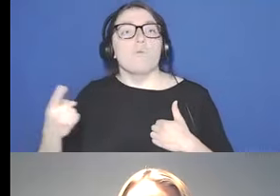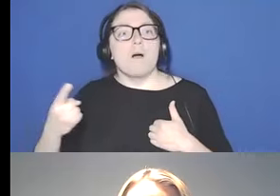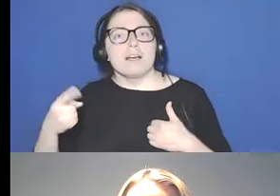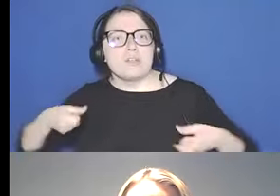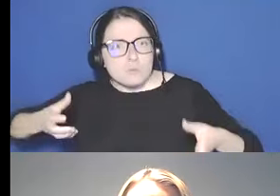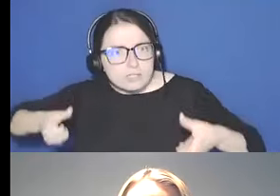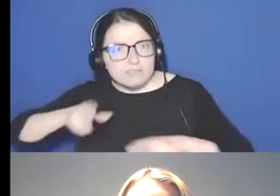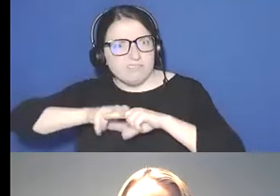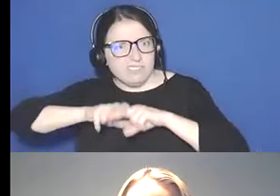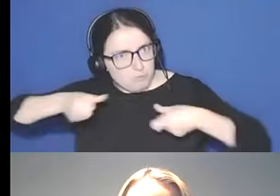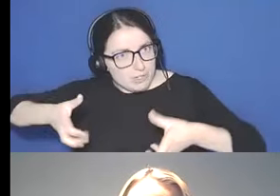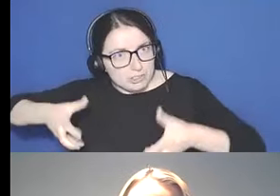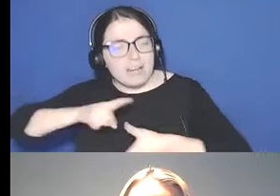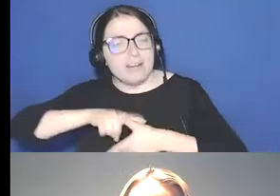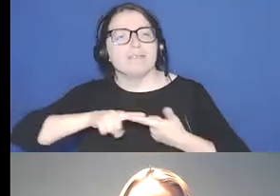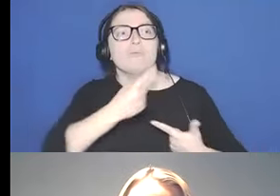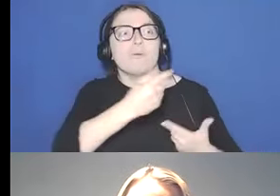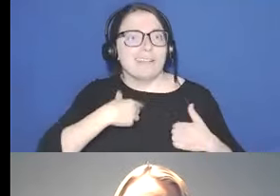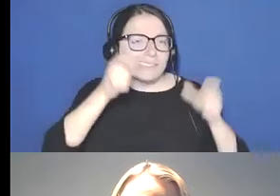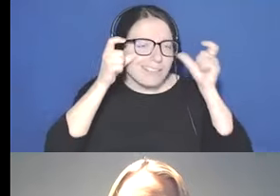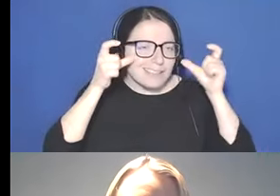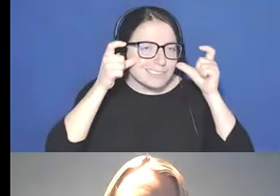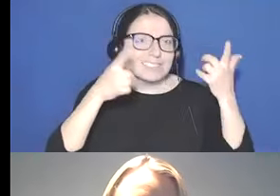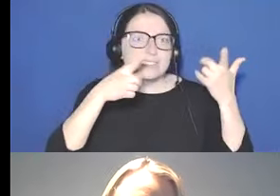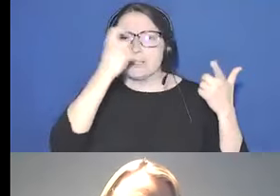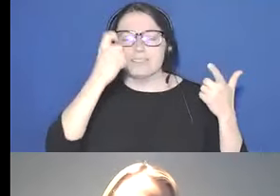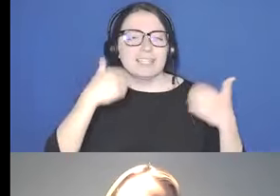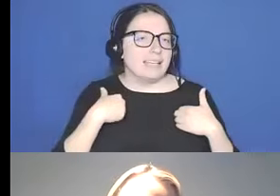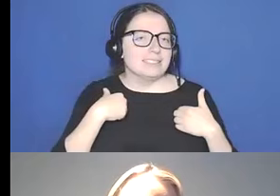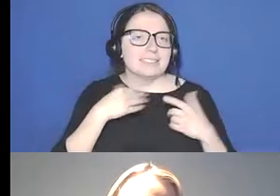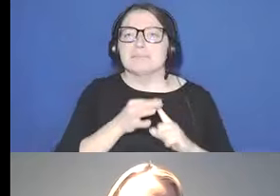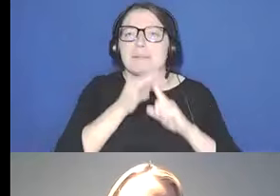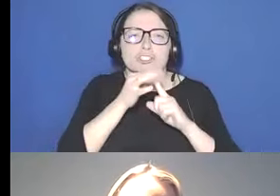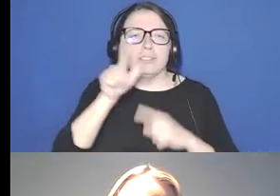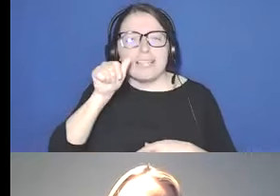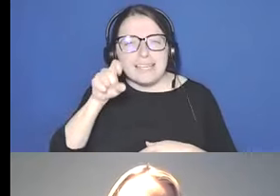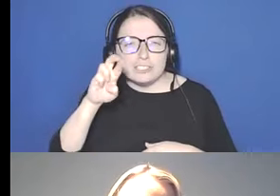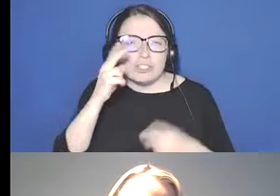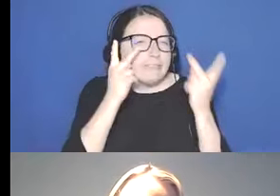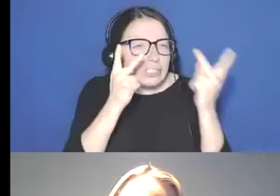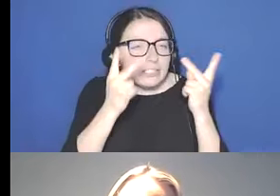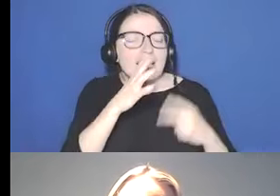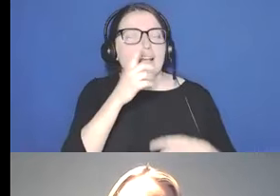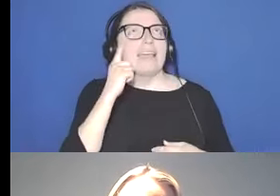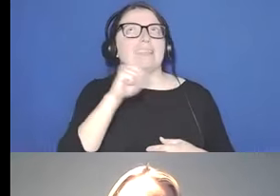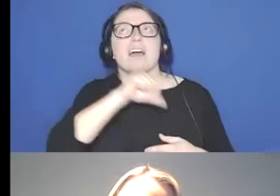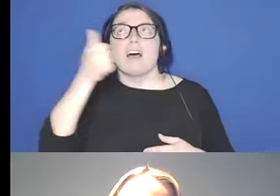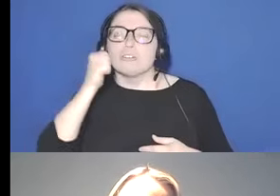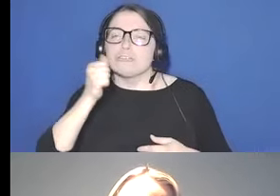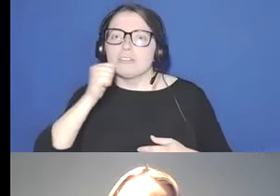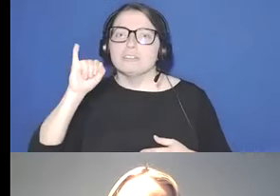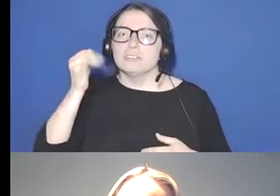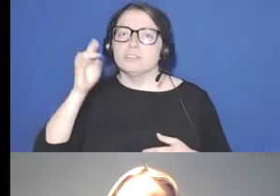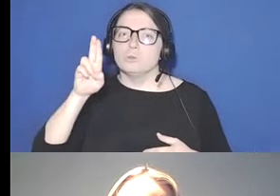wear glasses because he has like the special laser vision, and then you have, I think her name was Jubilee, the one that where she